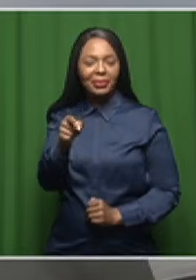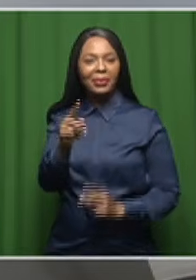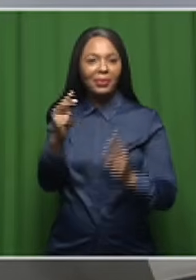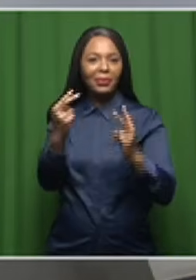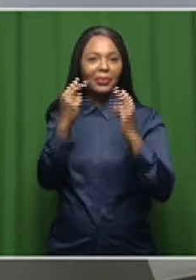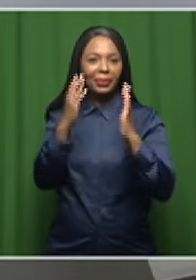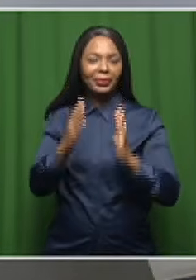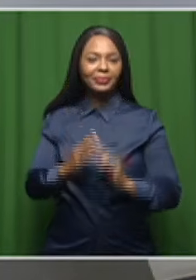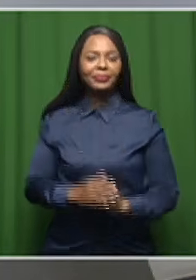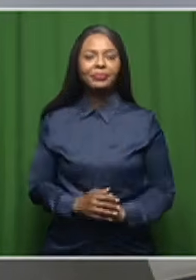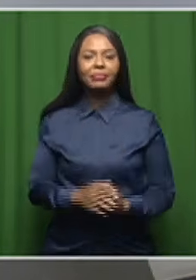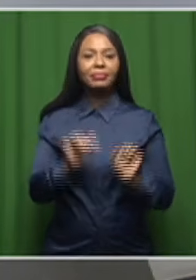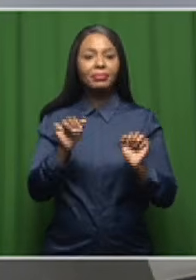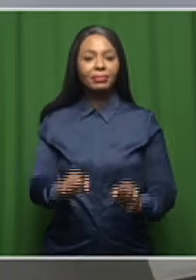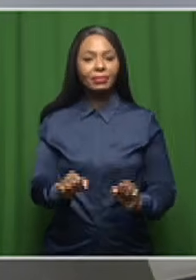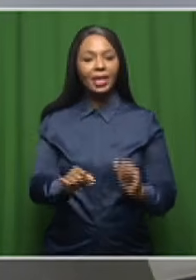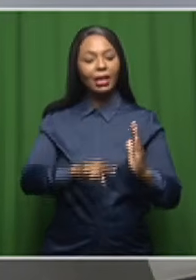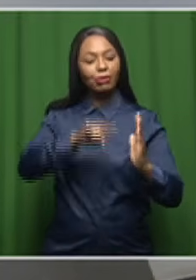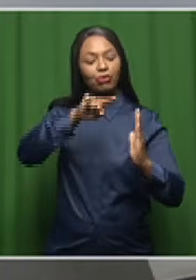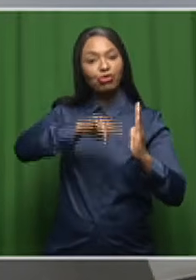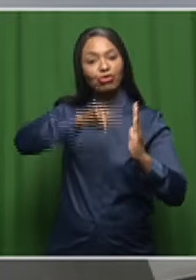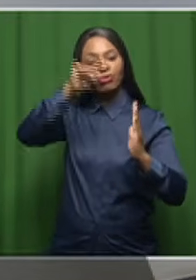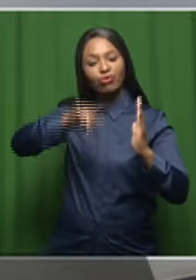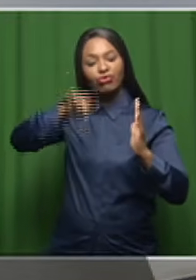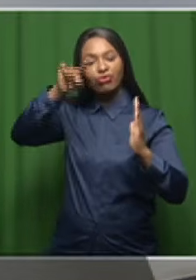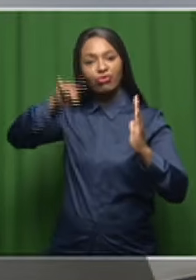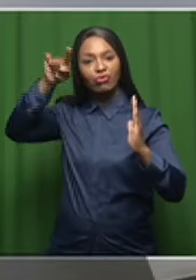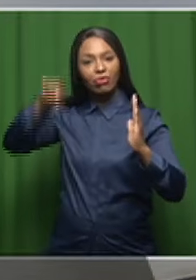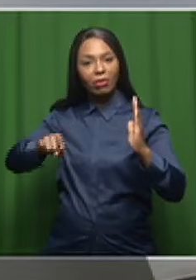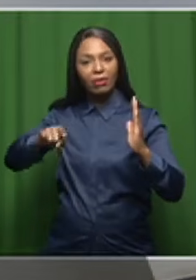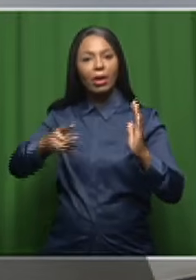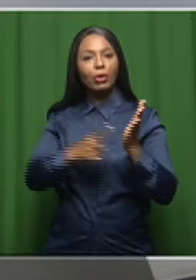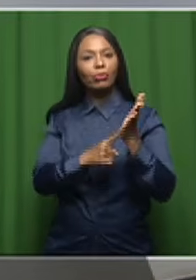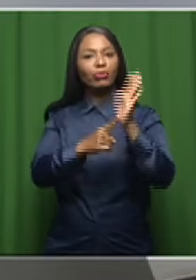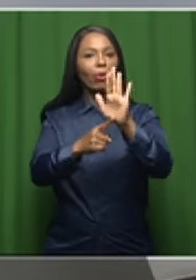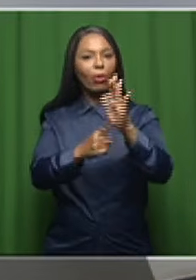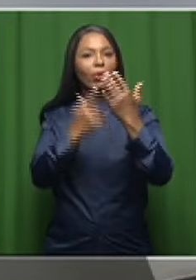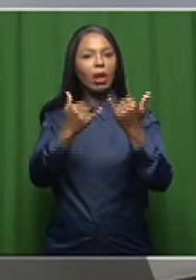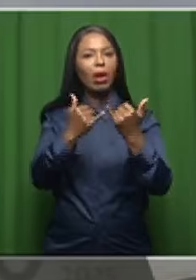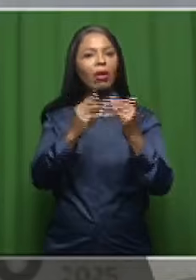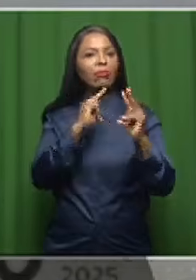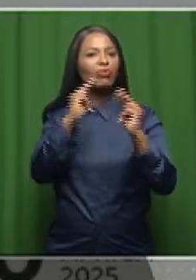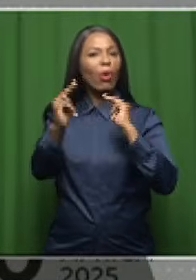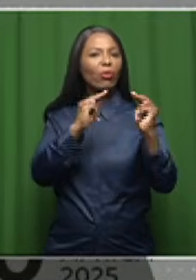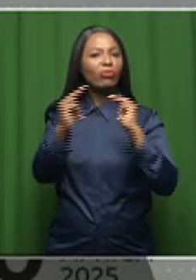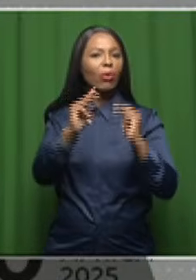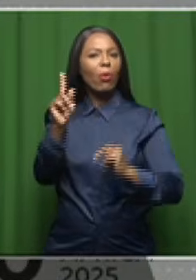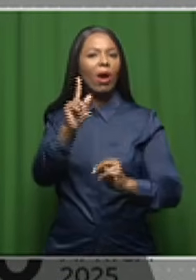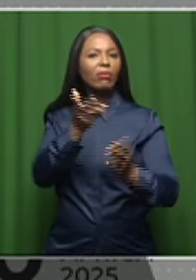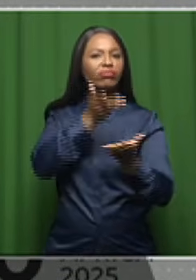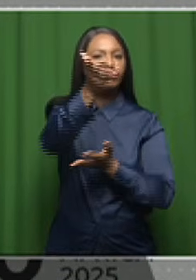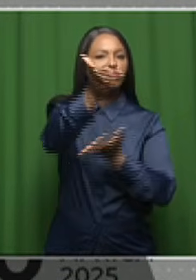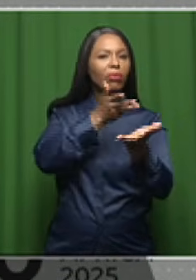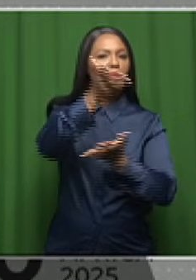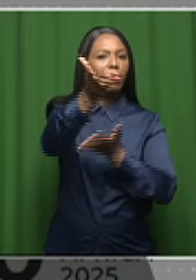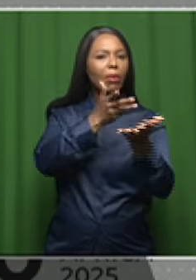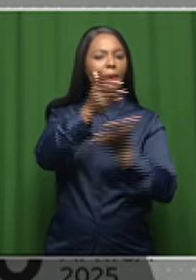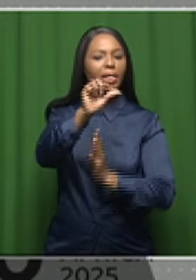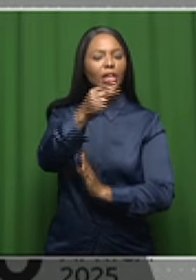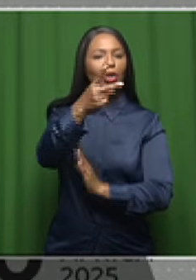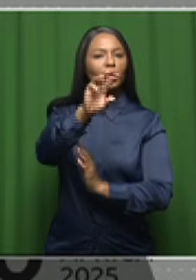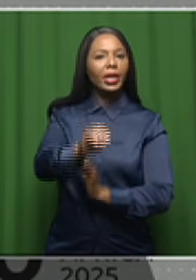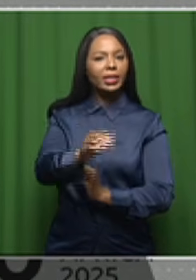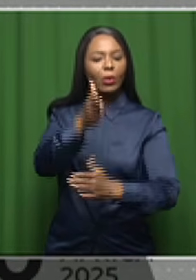us the key priorities which are discussed at the South Africa's G20's presidency under the working group